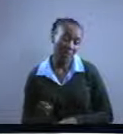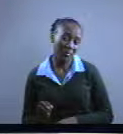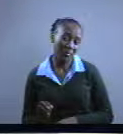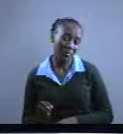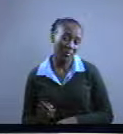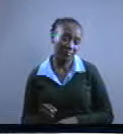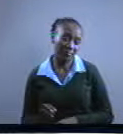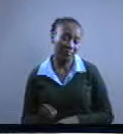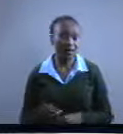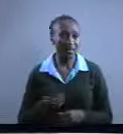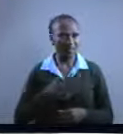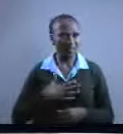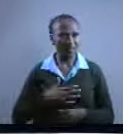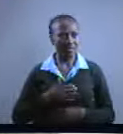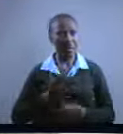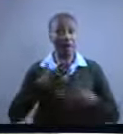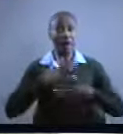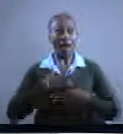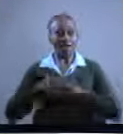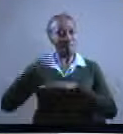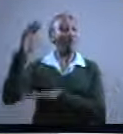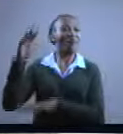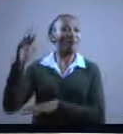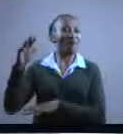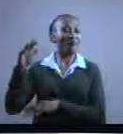Sounds as if the ayes have it.